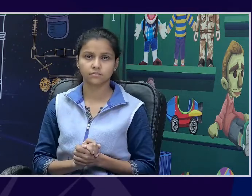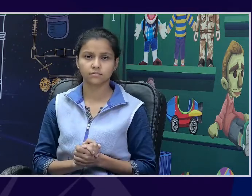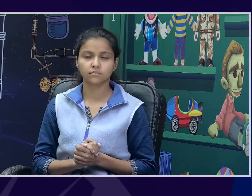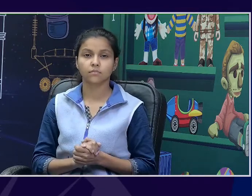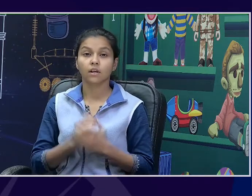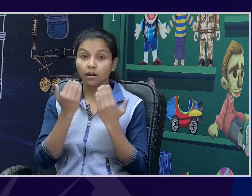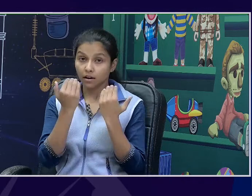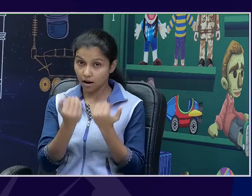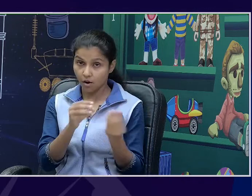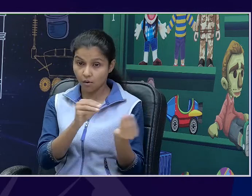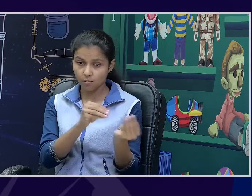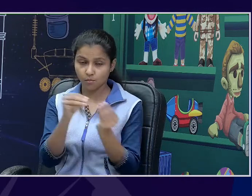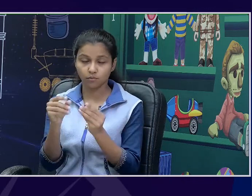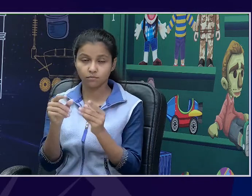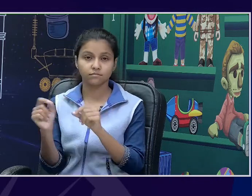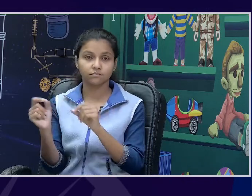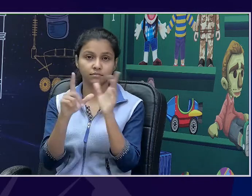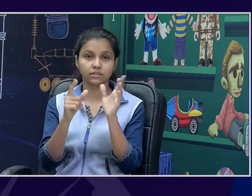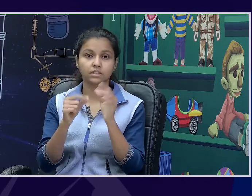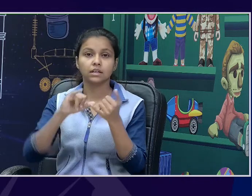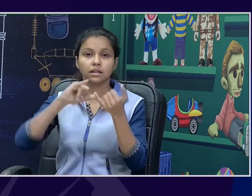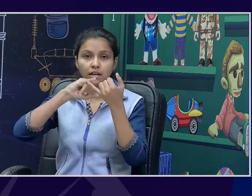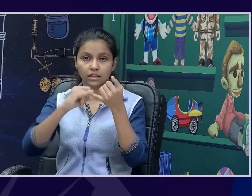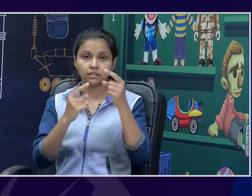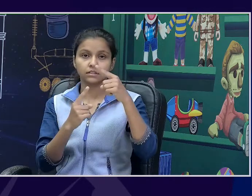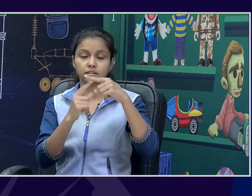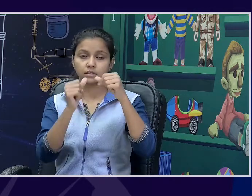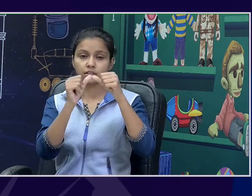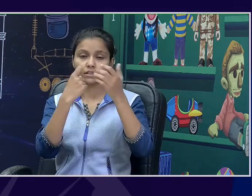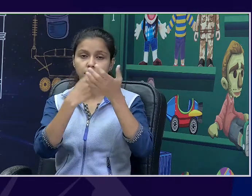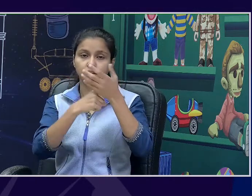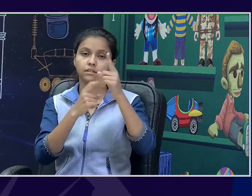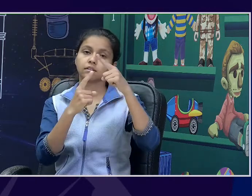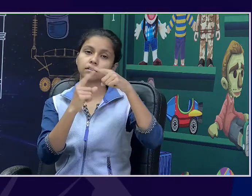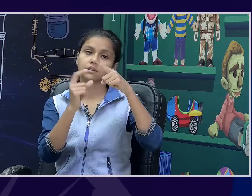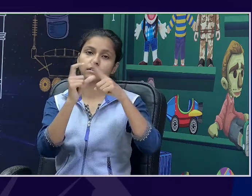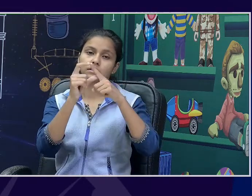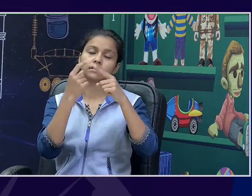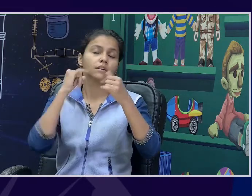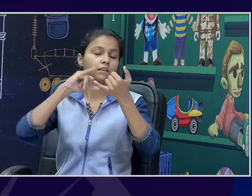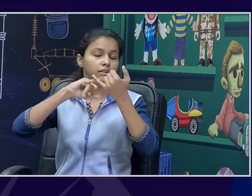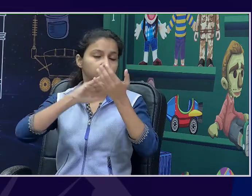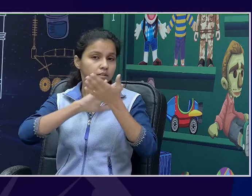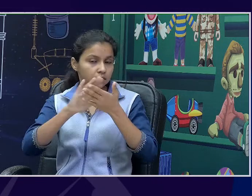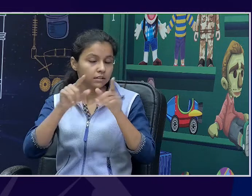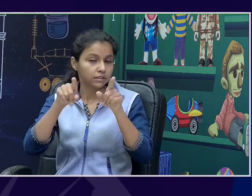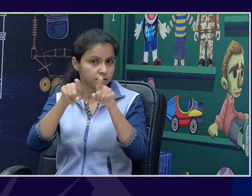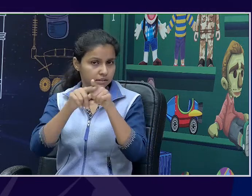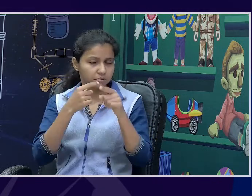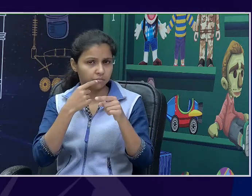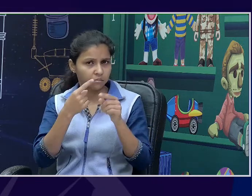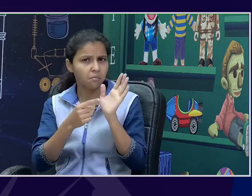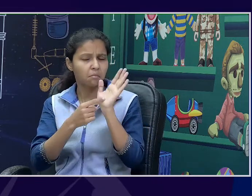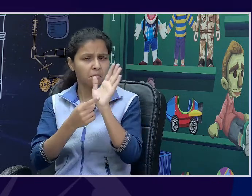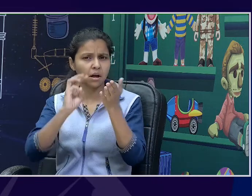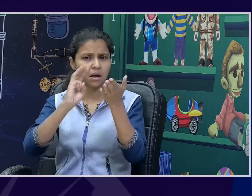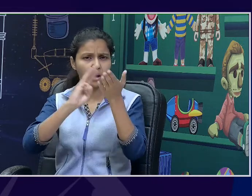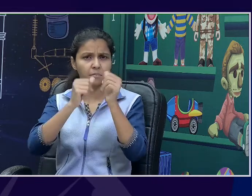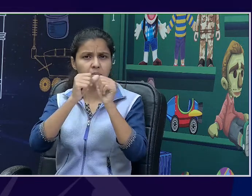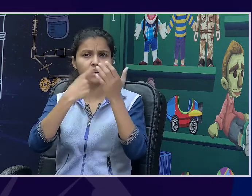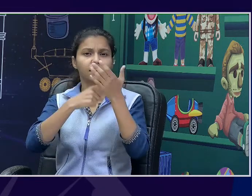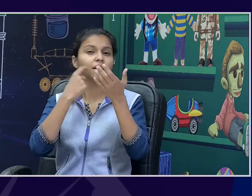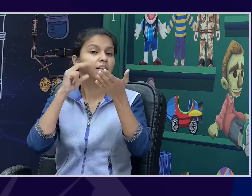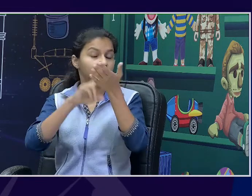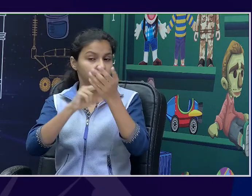Now moving on, when we talk about the strategies, we see that to overcome his fear of water, he started visiting marine lakes,